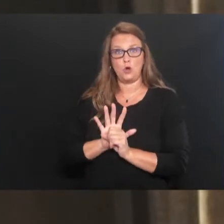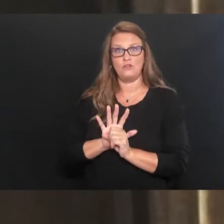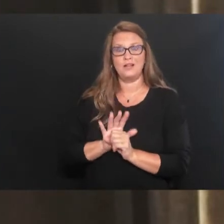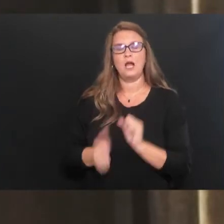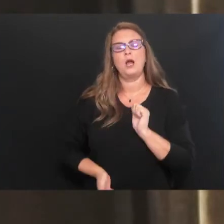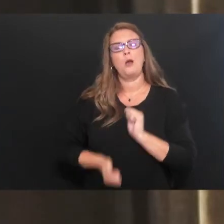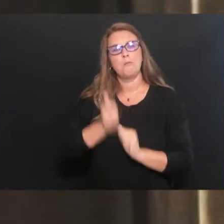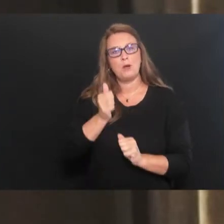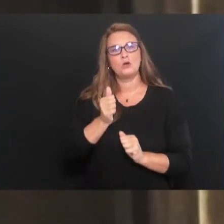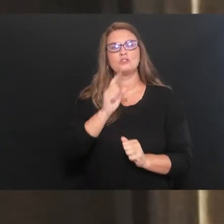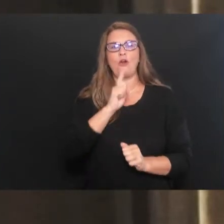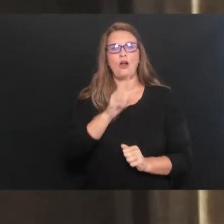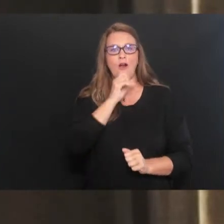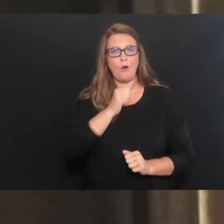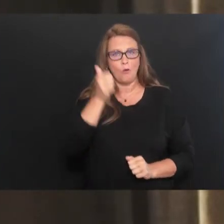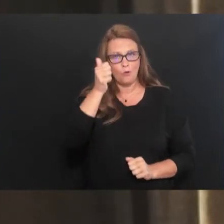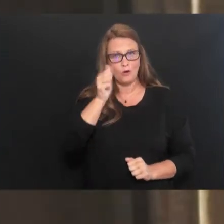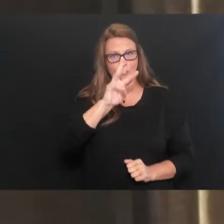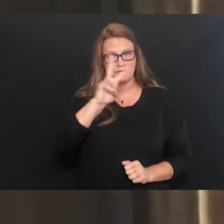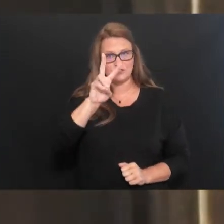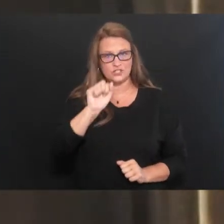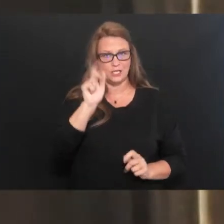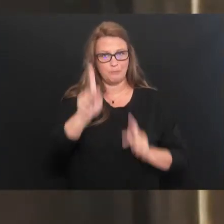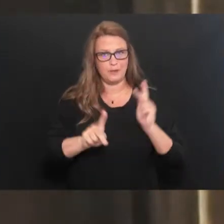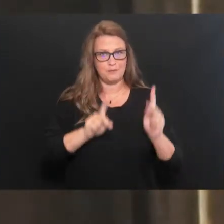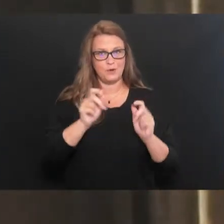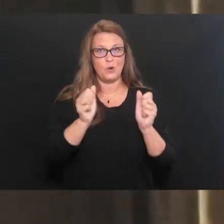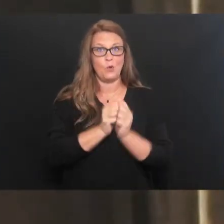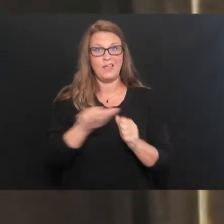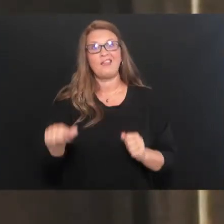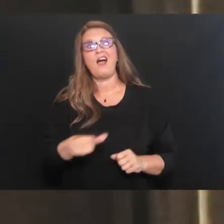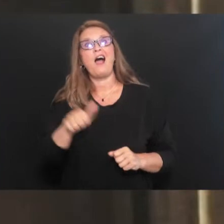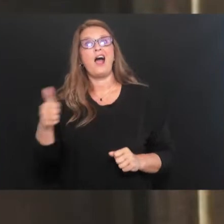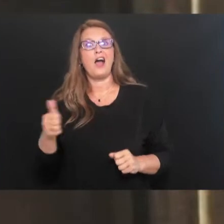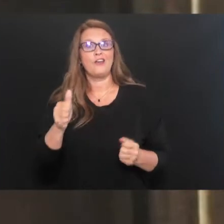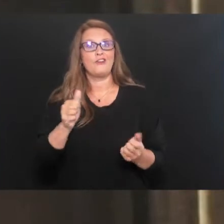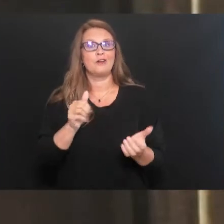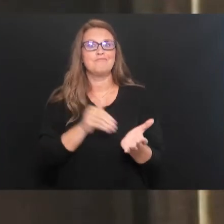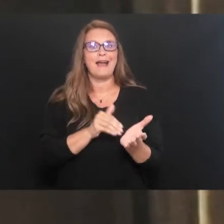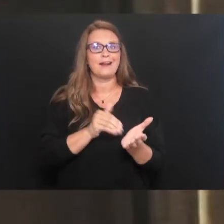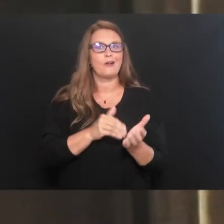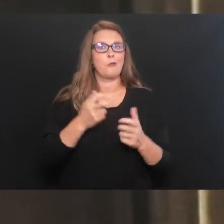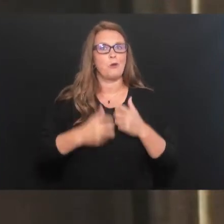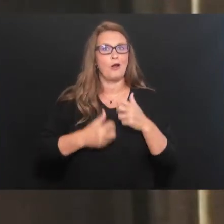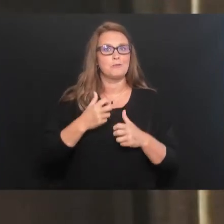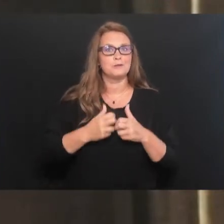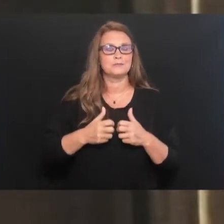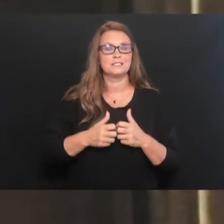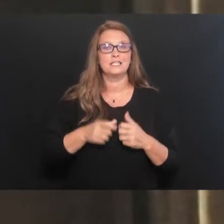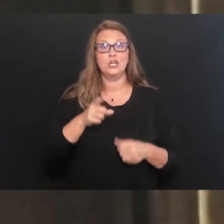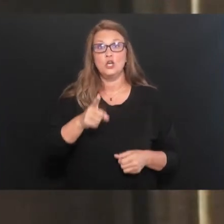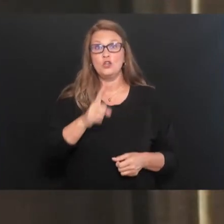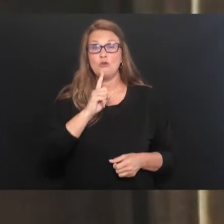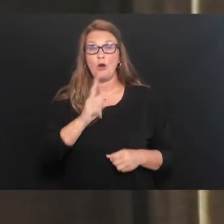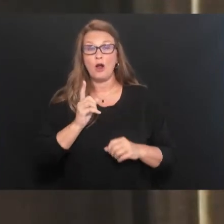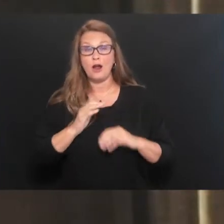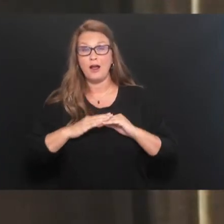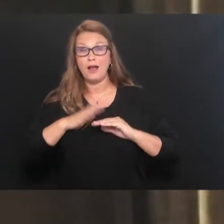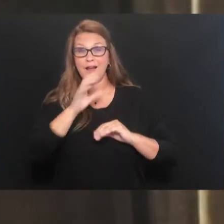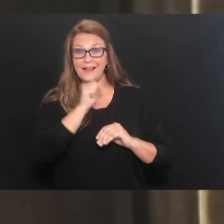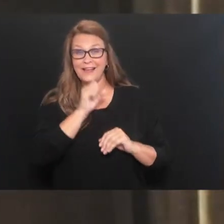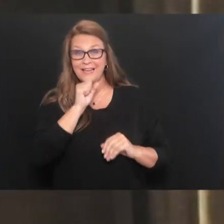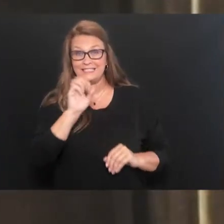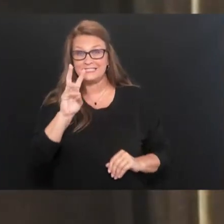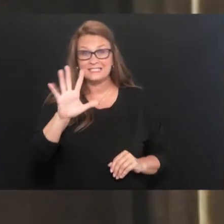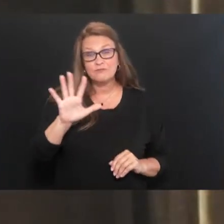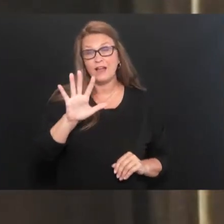Virginians with pre-existing medical problems. And as the governor said, if you fall into that category, if you're over 60, 65, 70